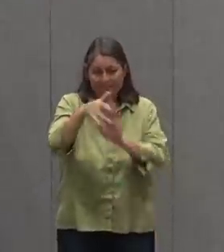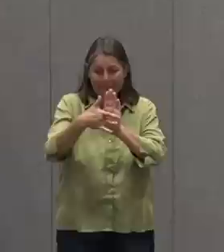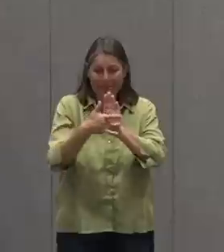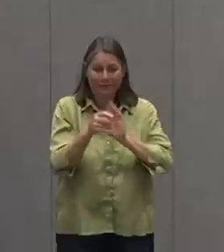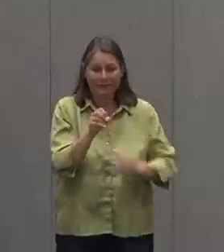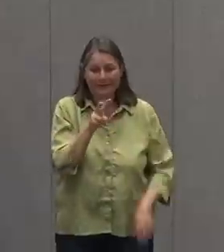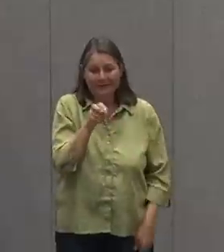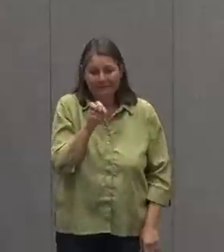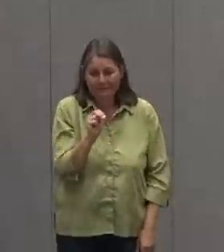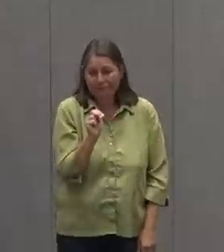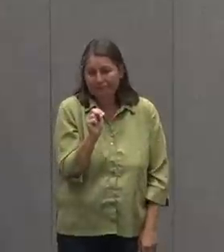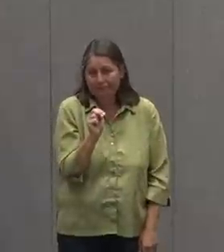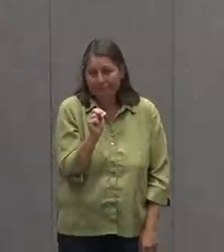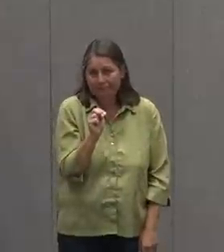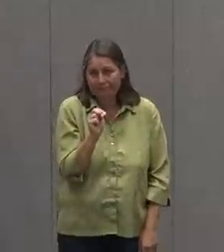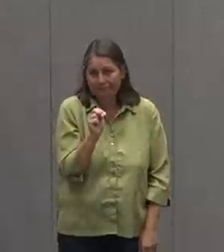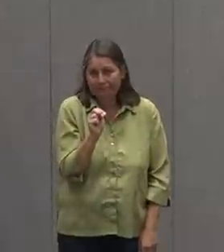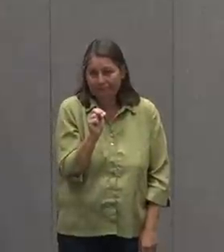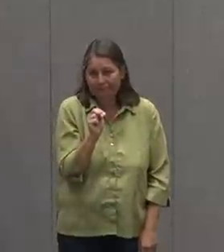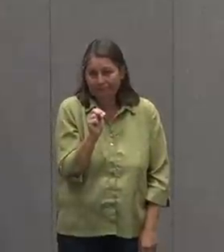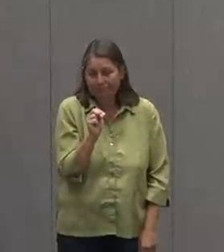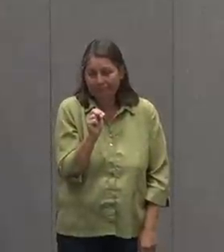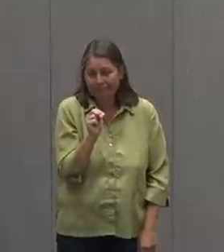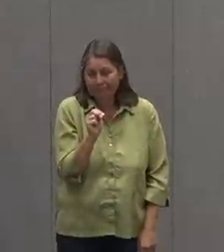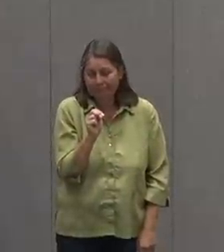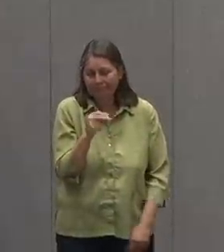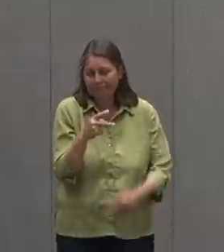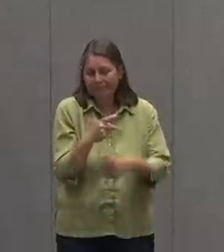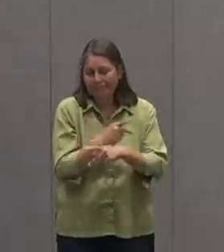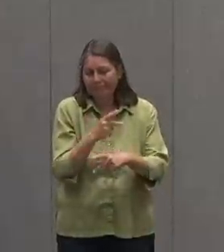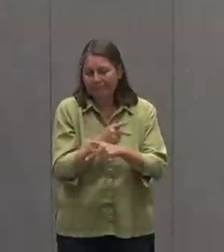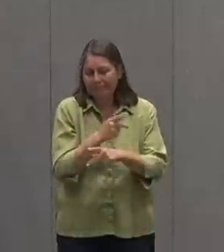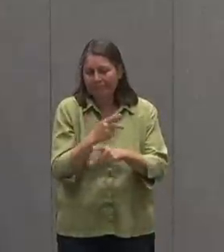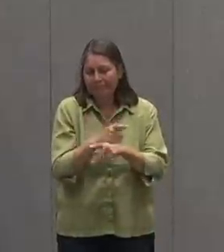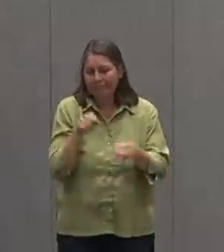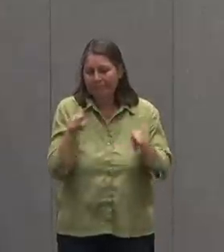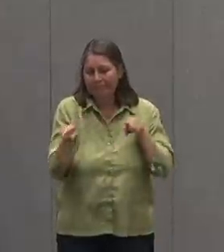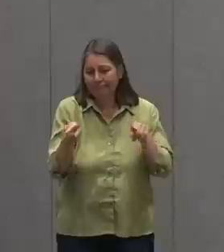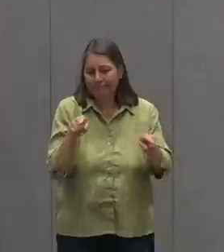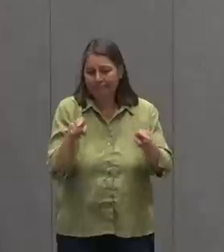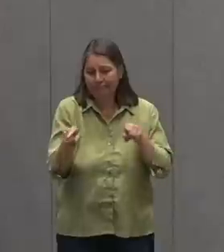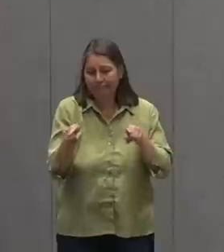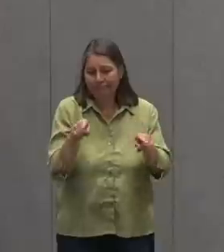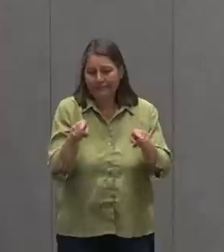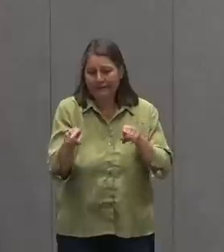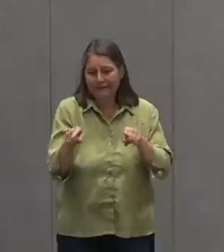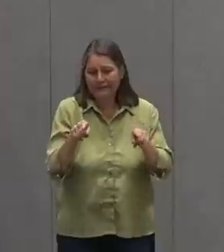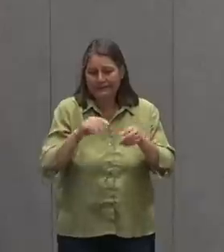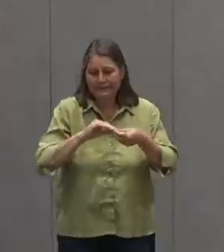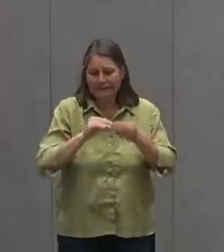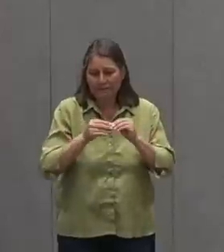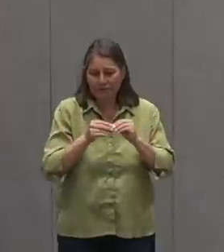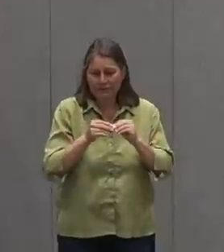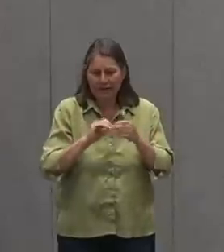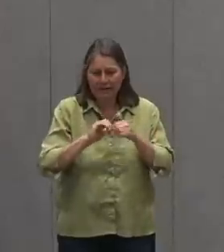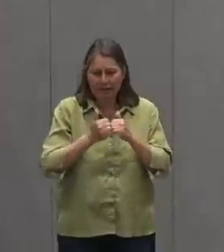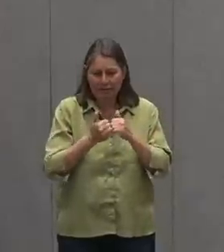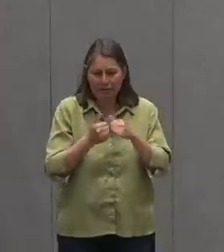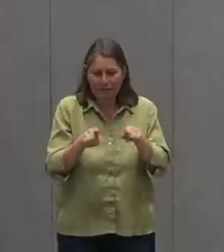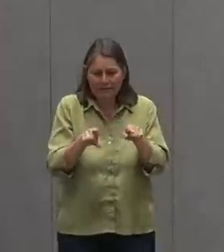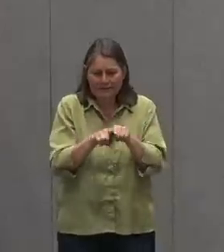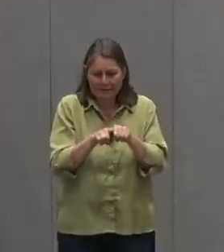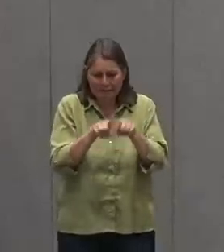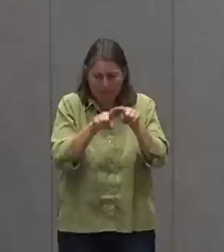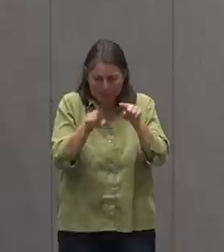middle. So I've got to figure out, what do these all have in common? Okay, let's go to that